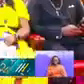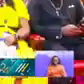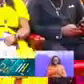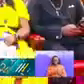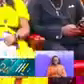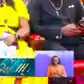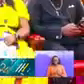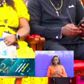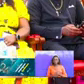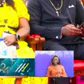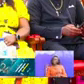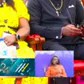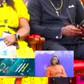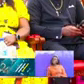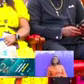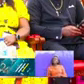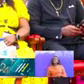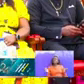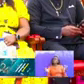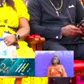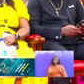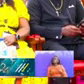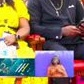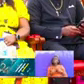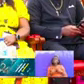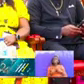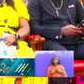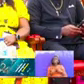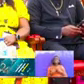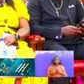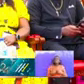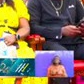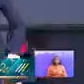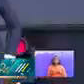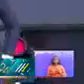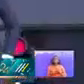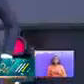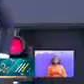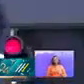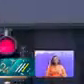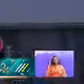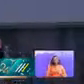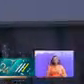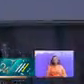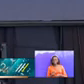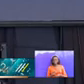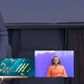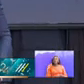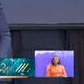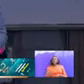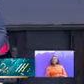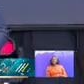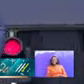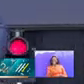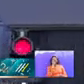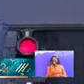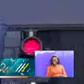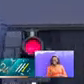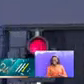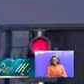problem Kenya we don't have a problem with the head every Sunday we wash the